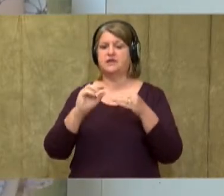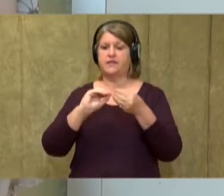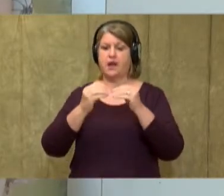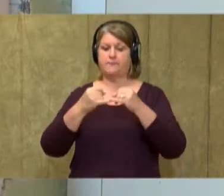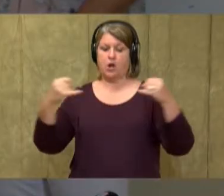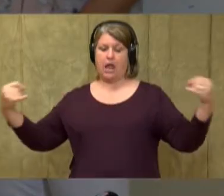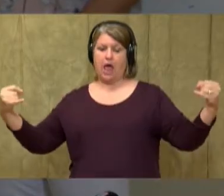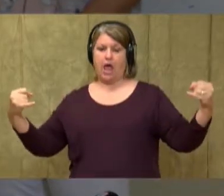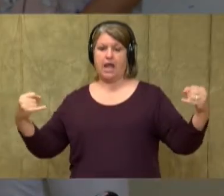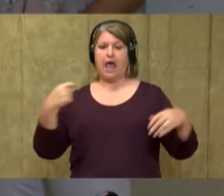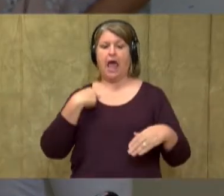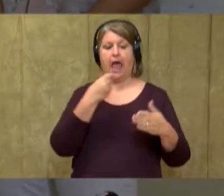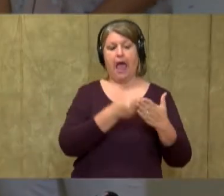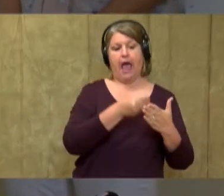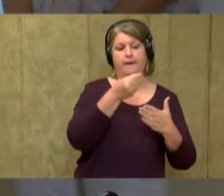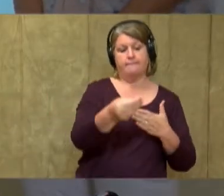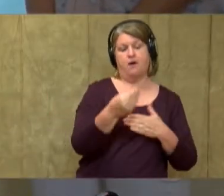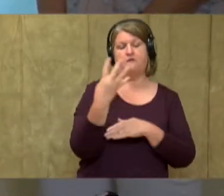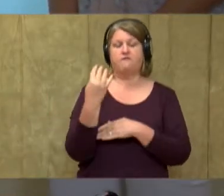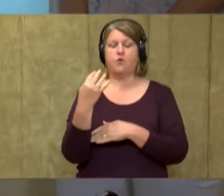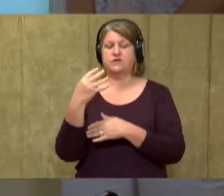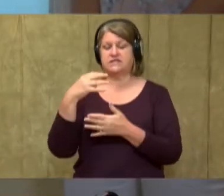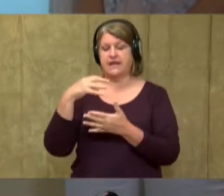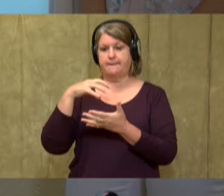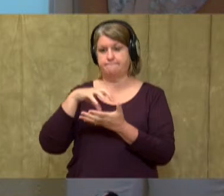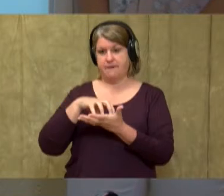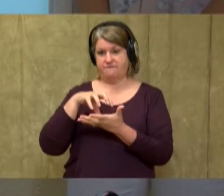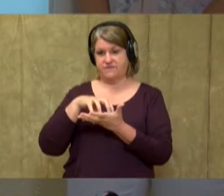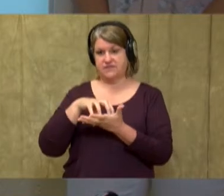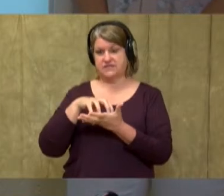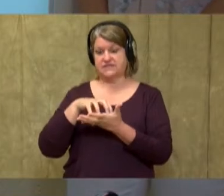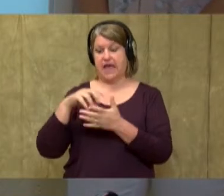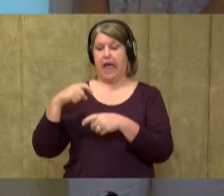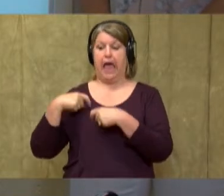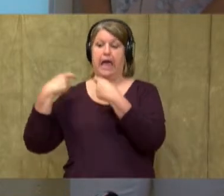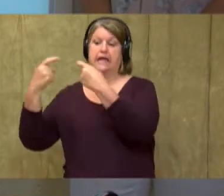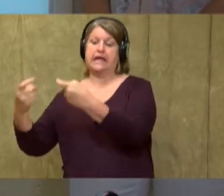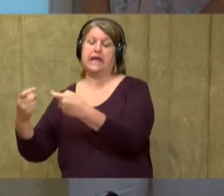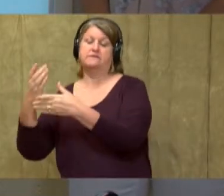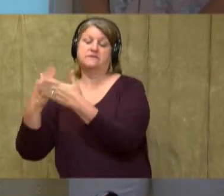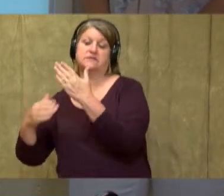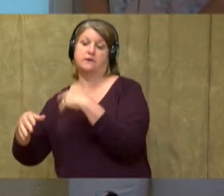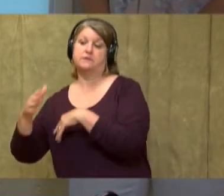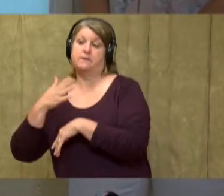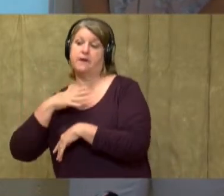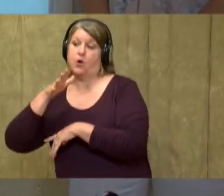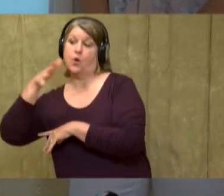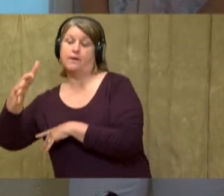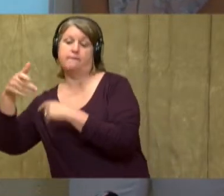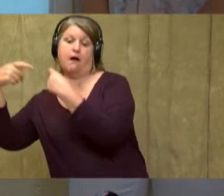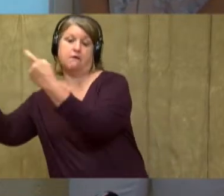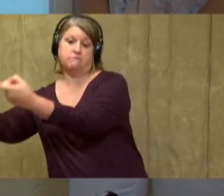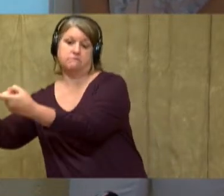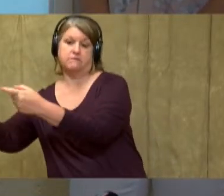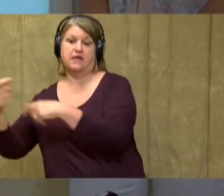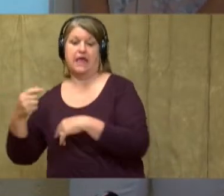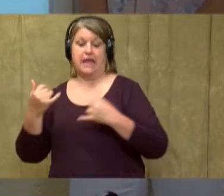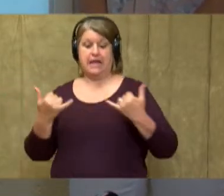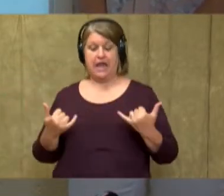I bought 14 muffins. I gave some to my grandmother. Now I have 8